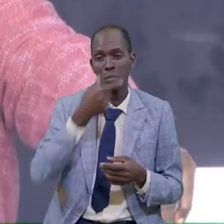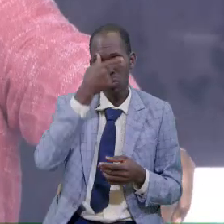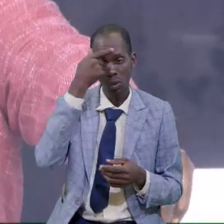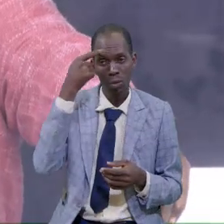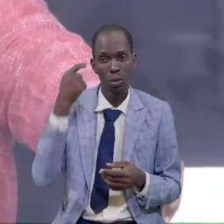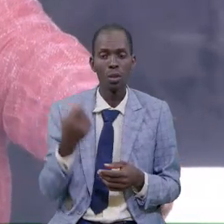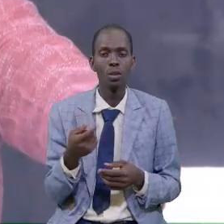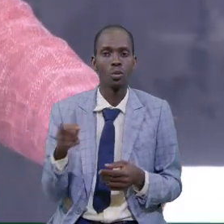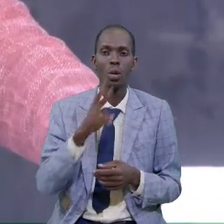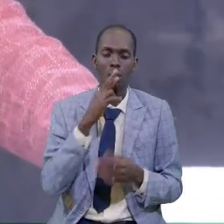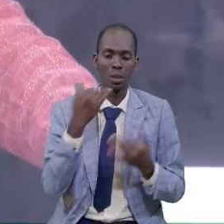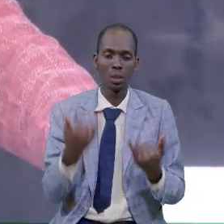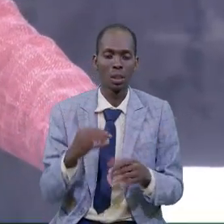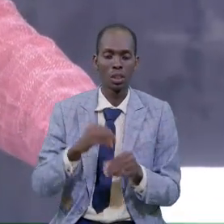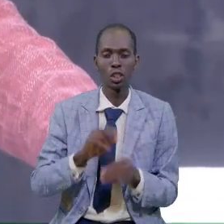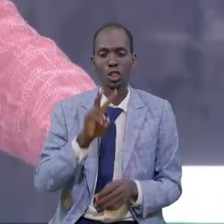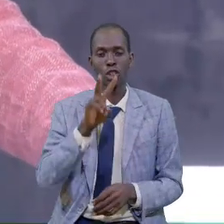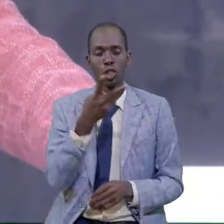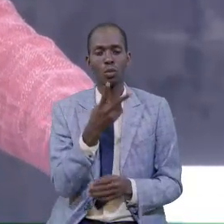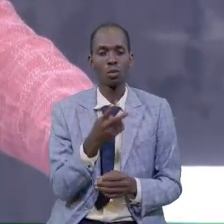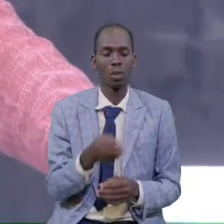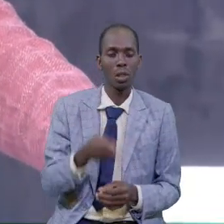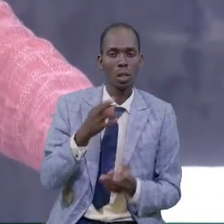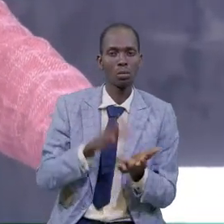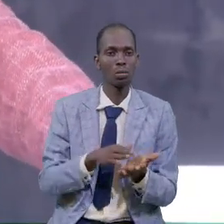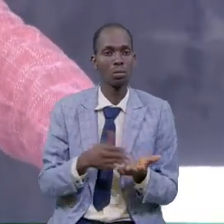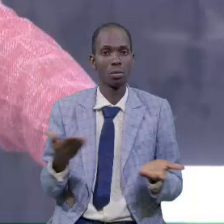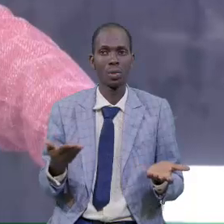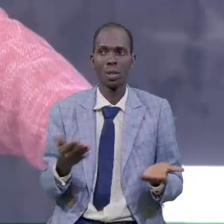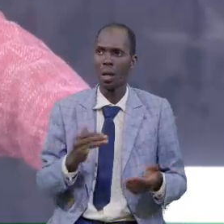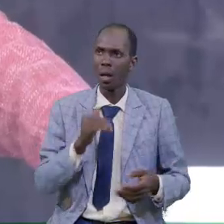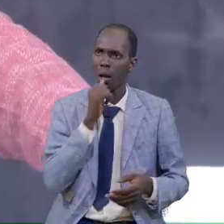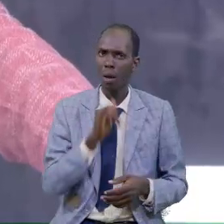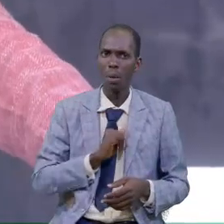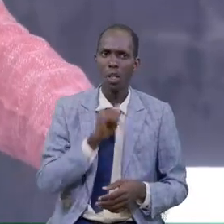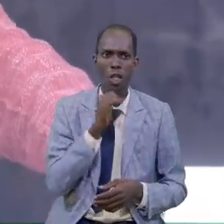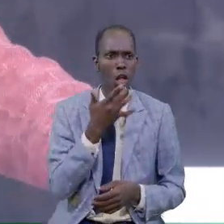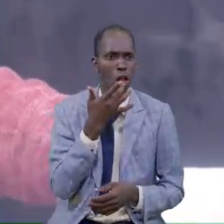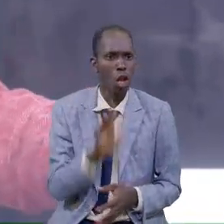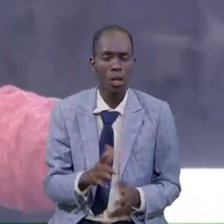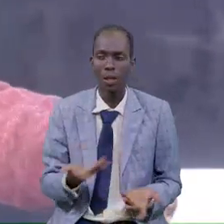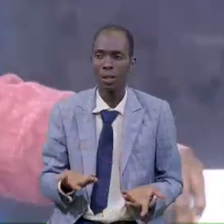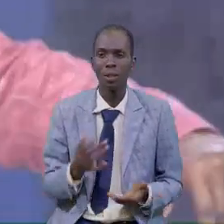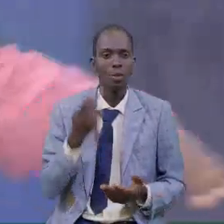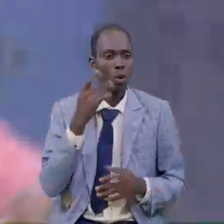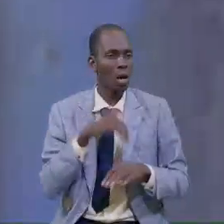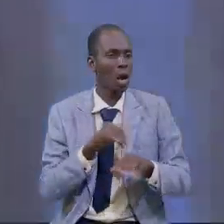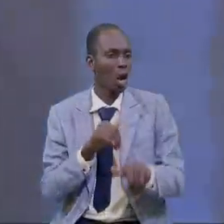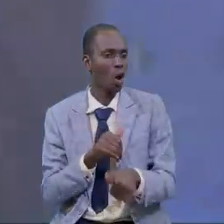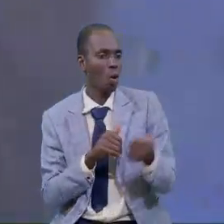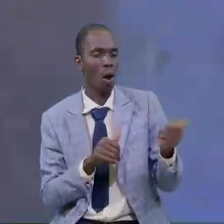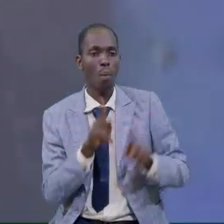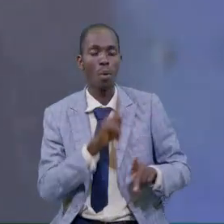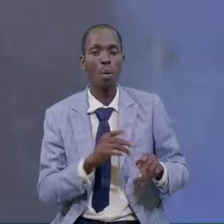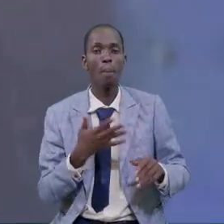school, they say, am I not lucky? Am I not fortunate? Look at all the people, my age mate. They didn't even